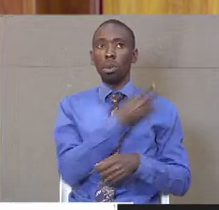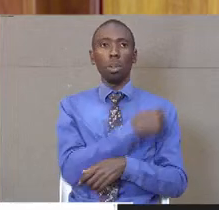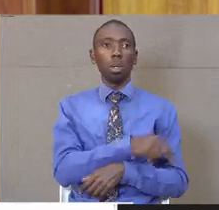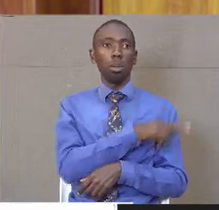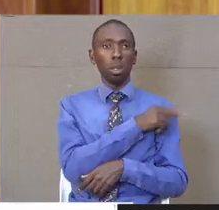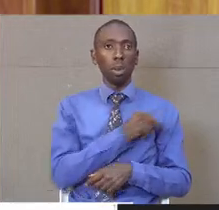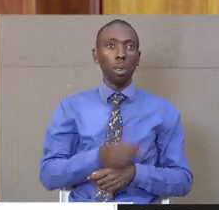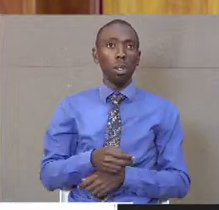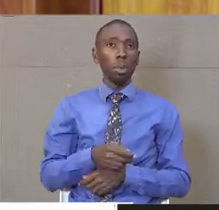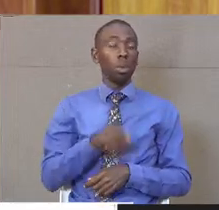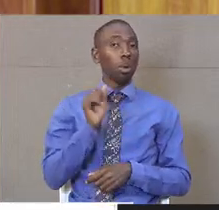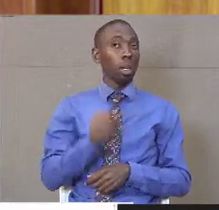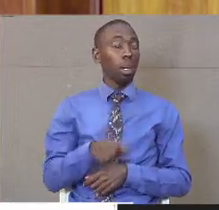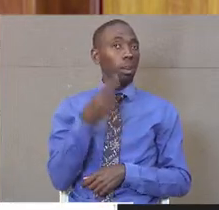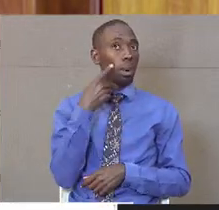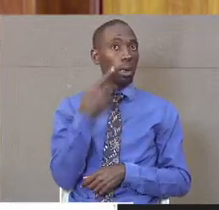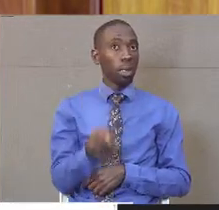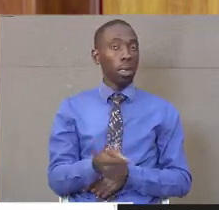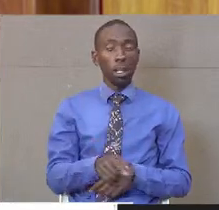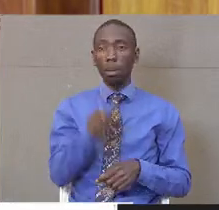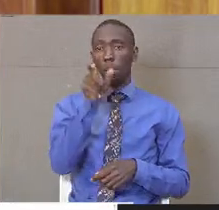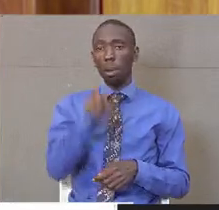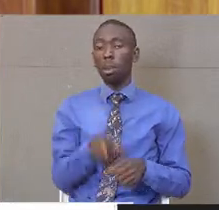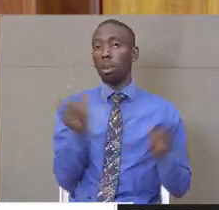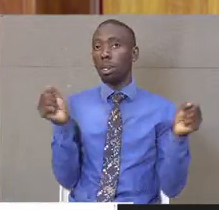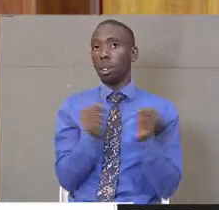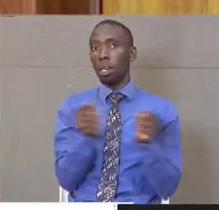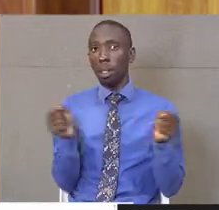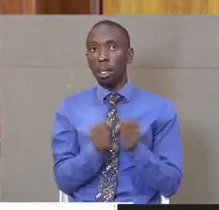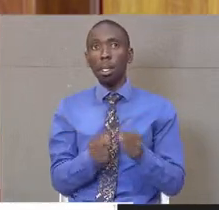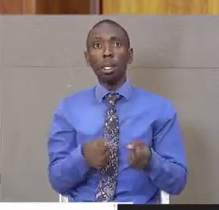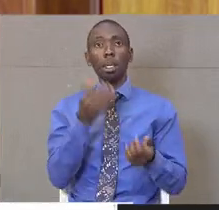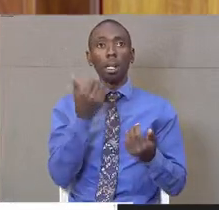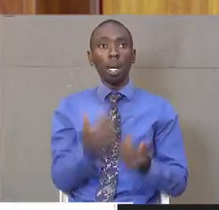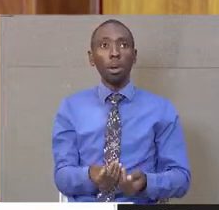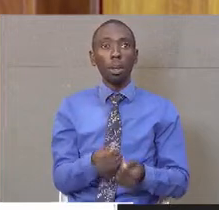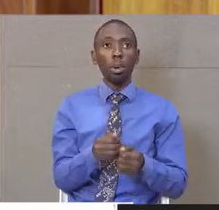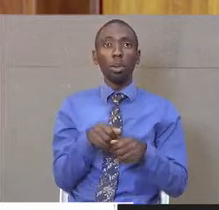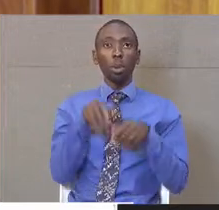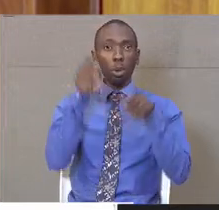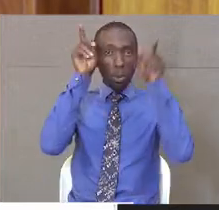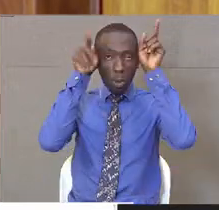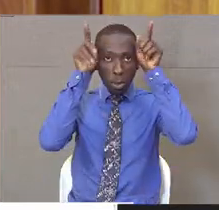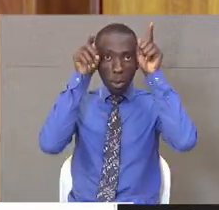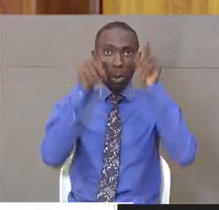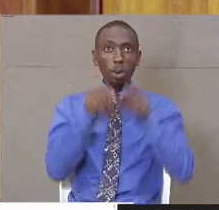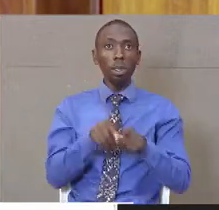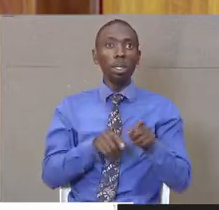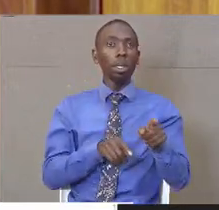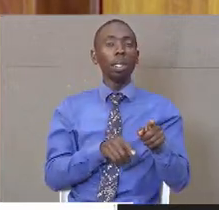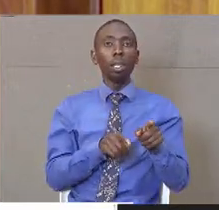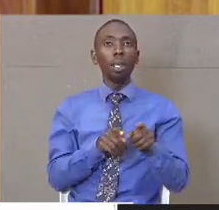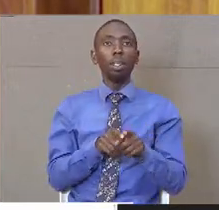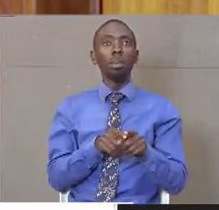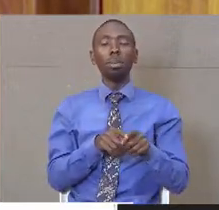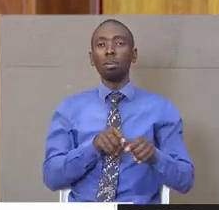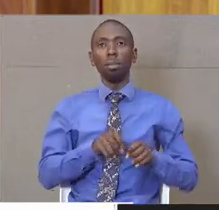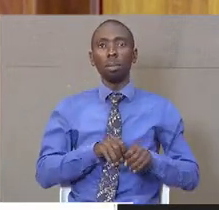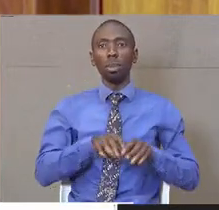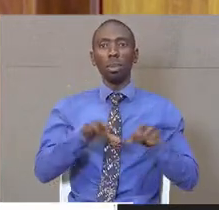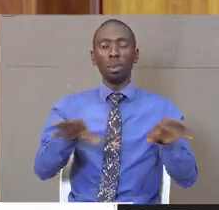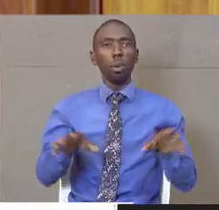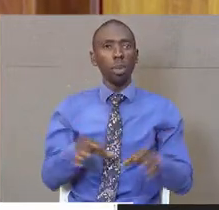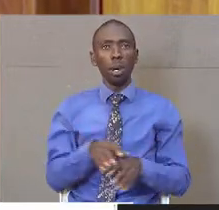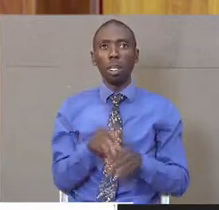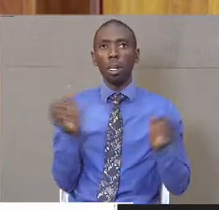hospitals. You can imagine a patient is sick, and then a cockroach runs over a patient's food. They don't fumigate, eh? Yes, they don't fumigate.